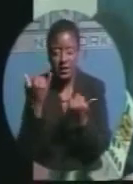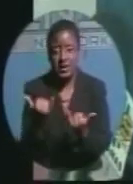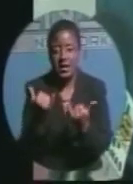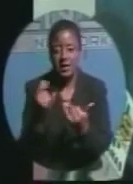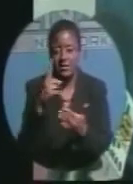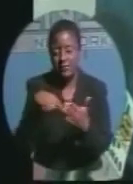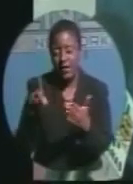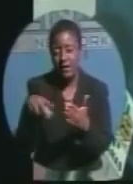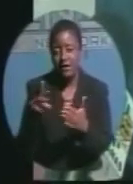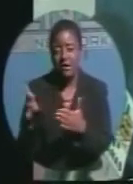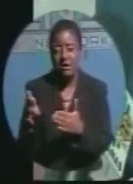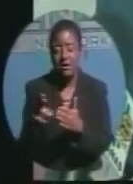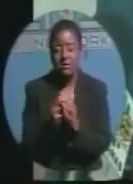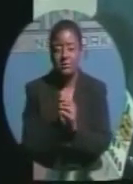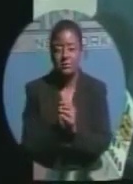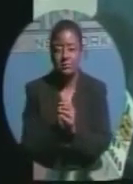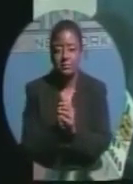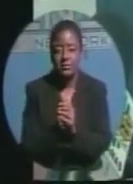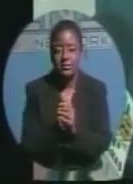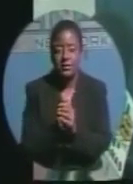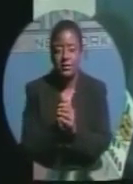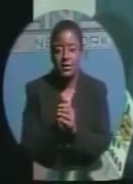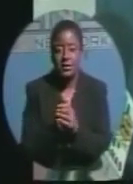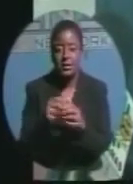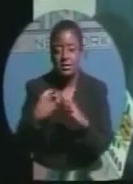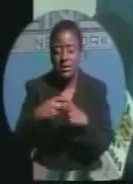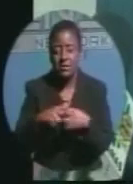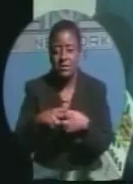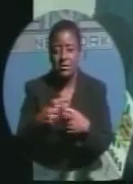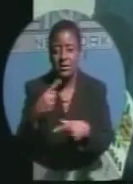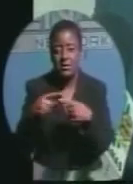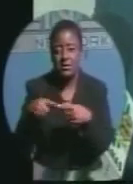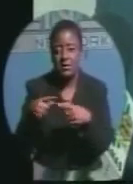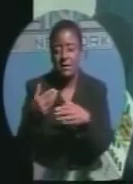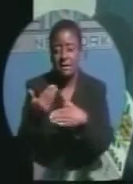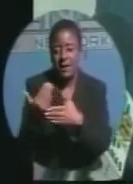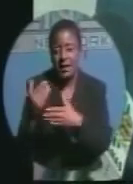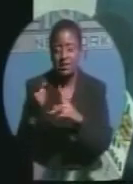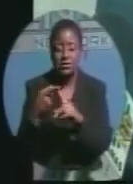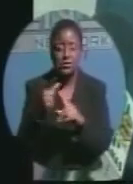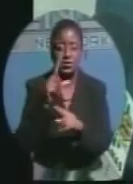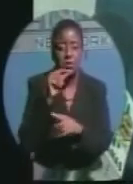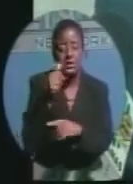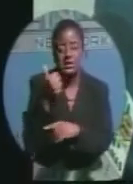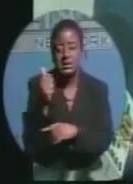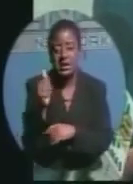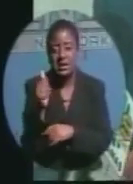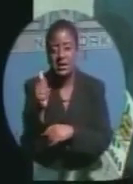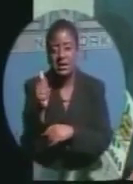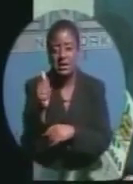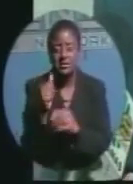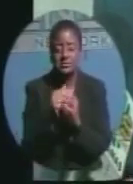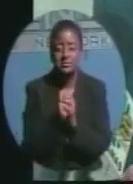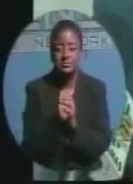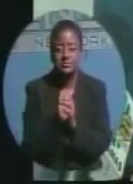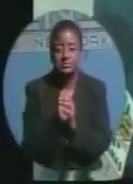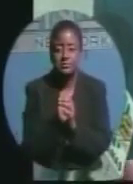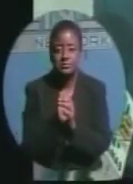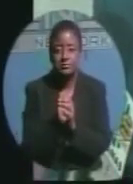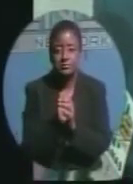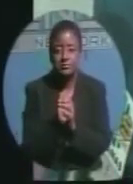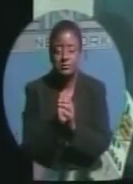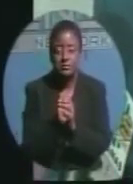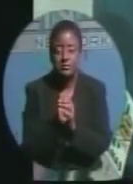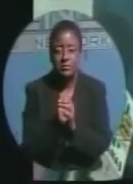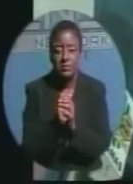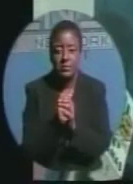fact, predates CWC arriving on the scene. I don't want to comment on why it took the